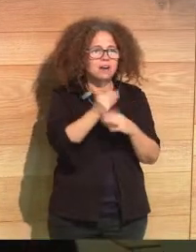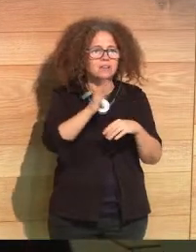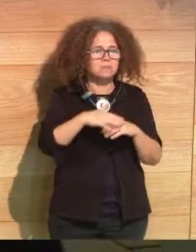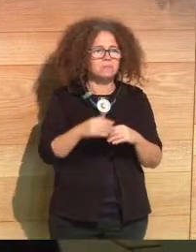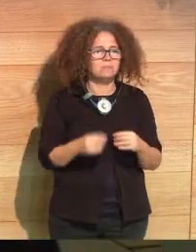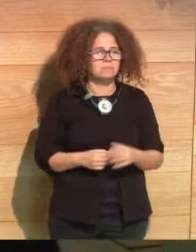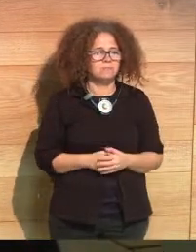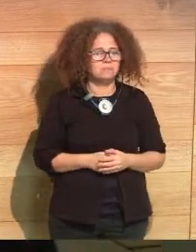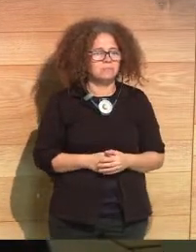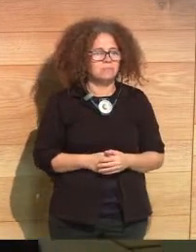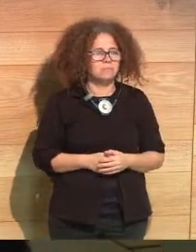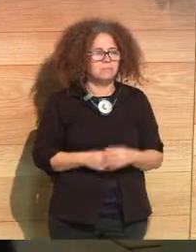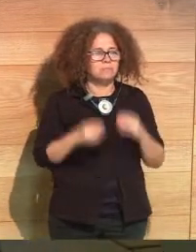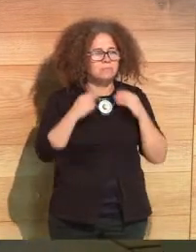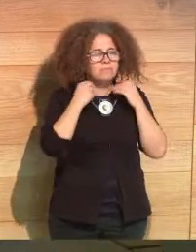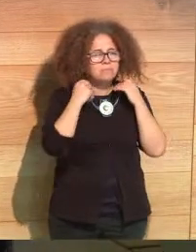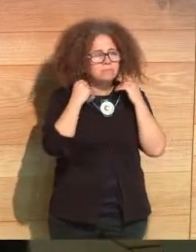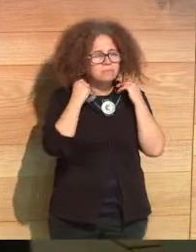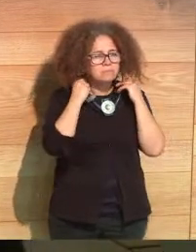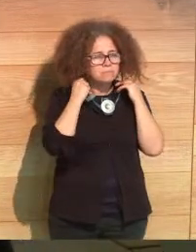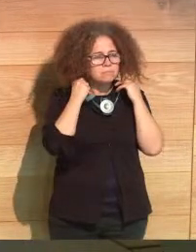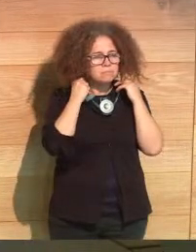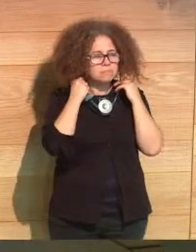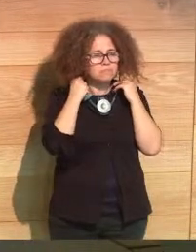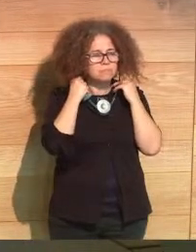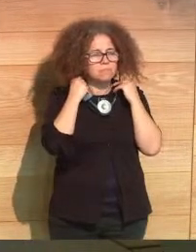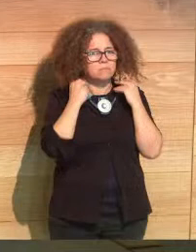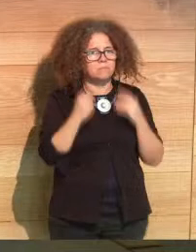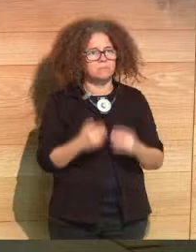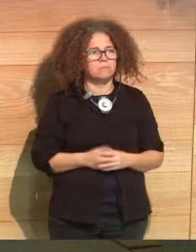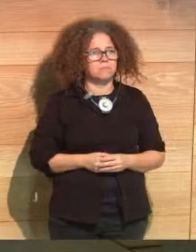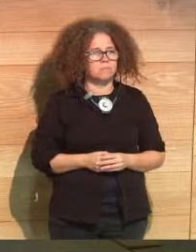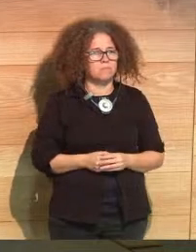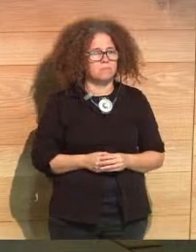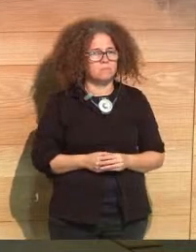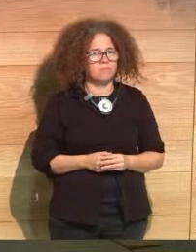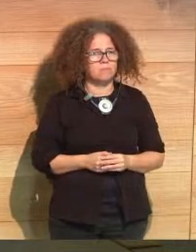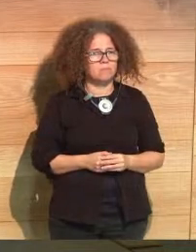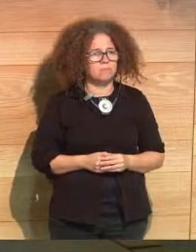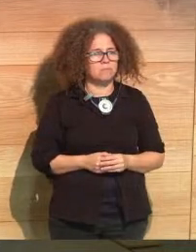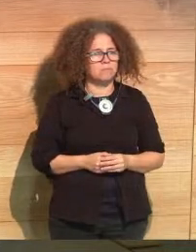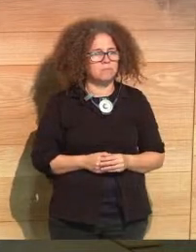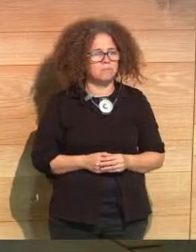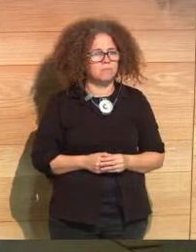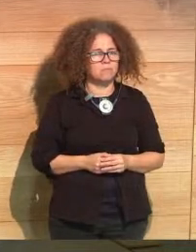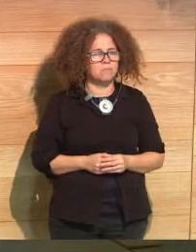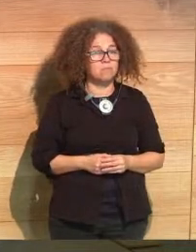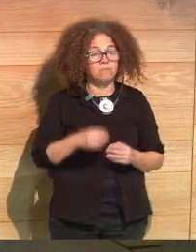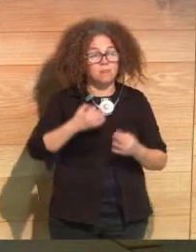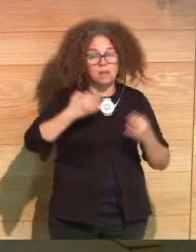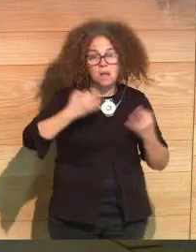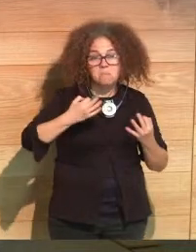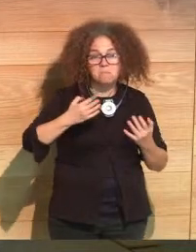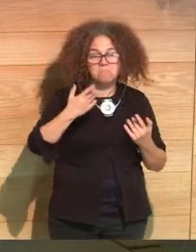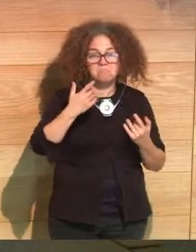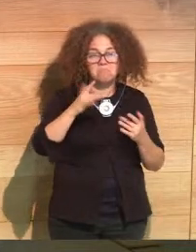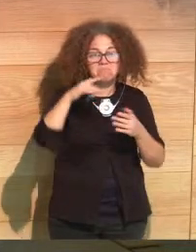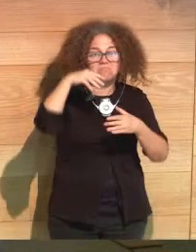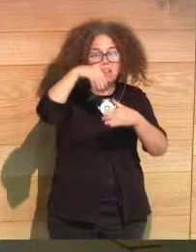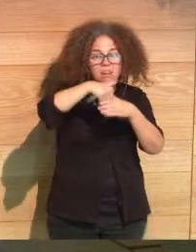can really experience that there is a big part of mental health that needs to